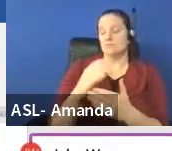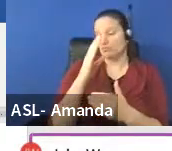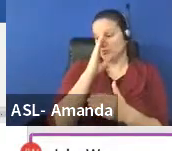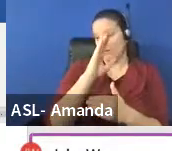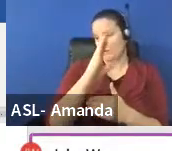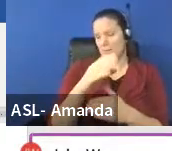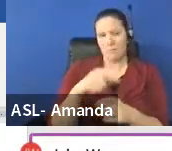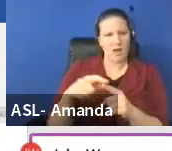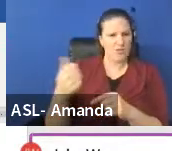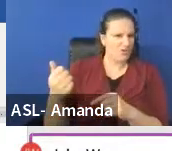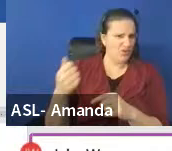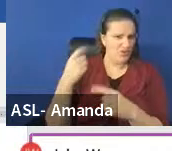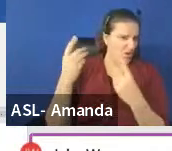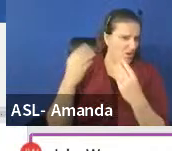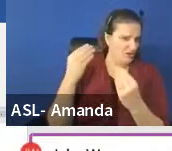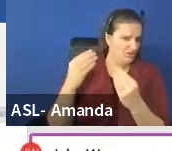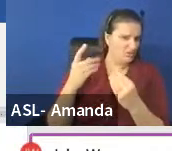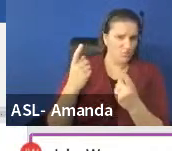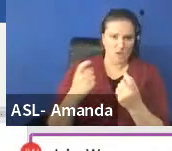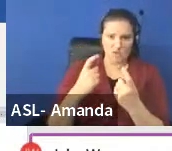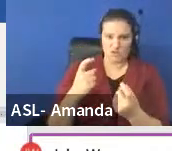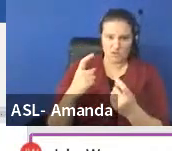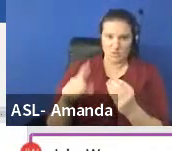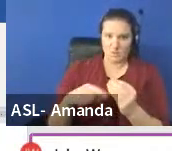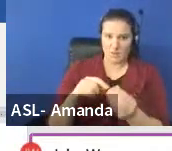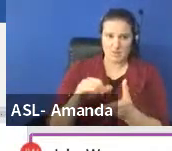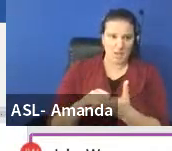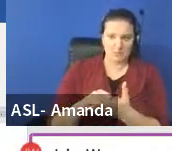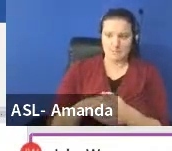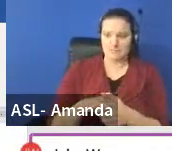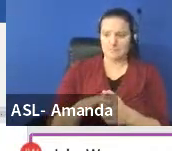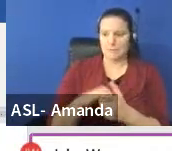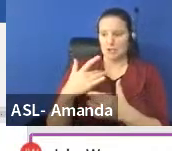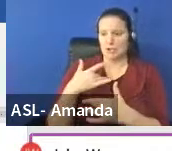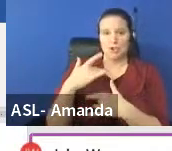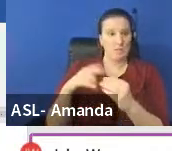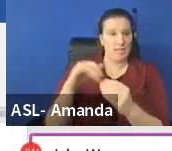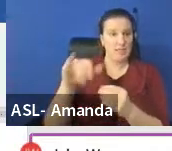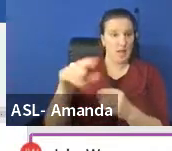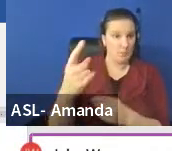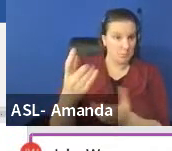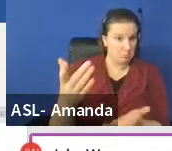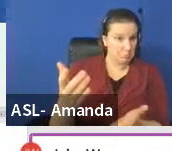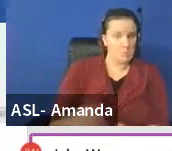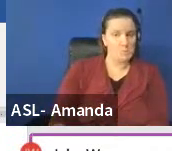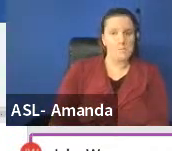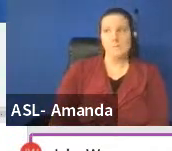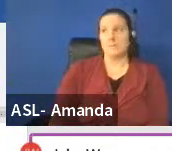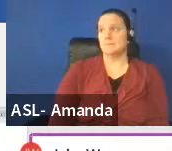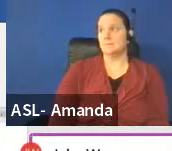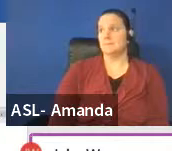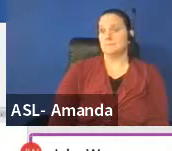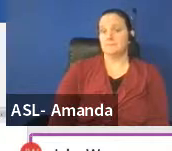but any other thoughts or questions or concerns about this one?